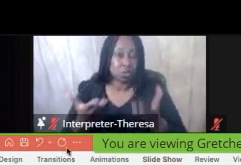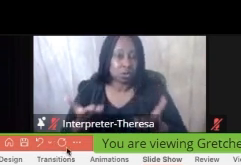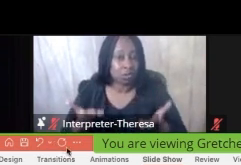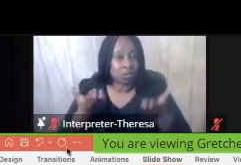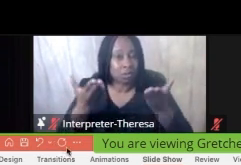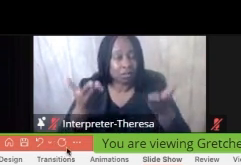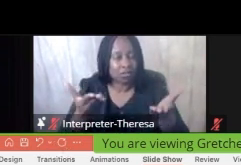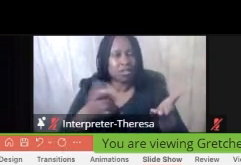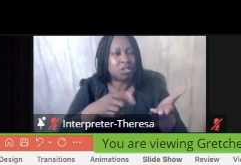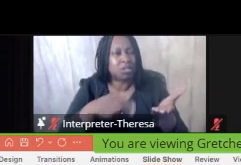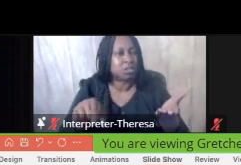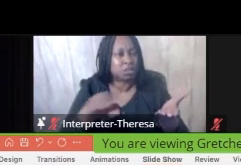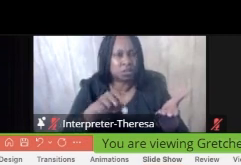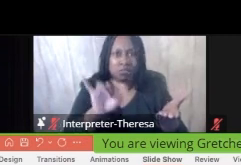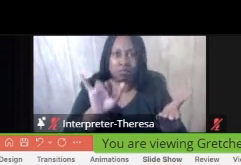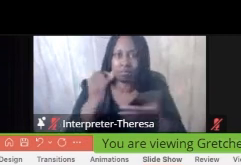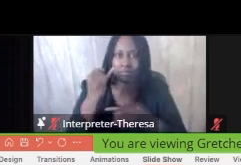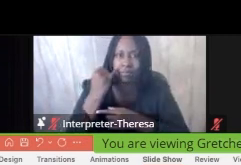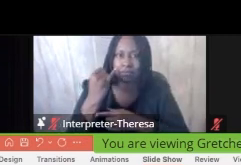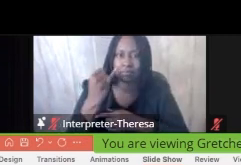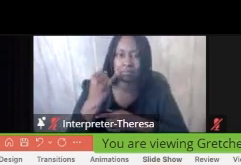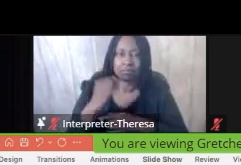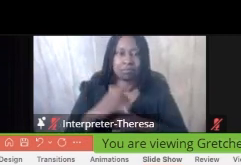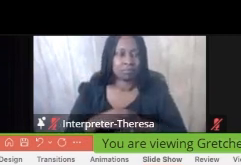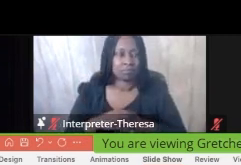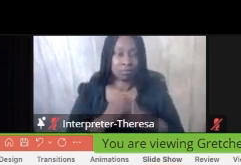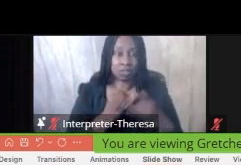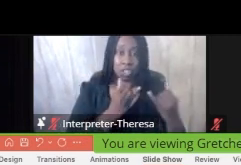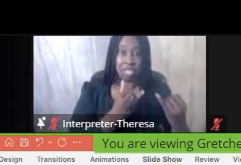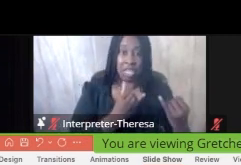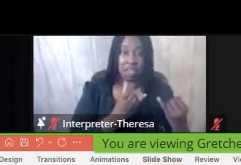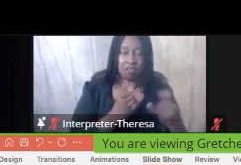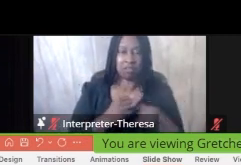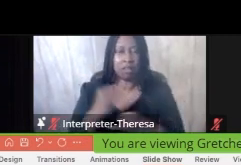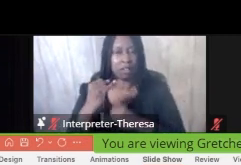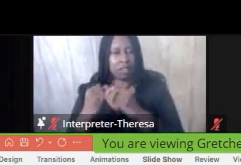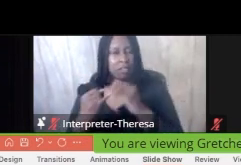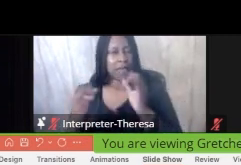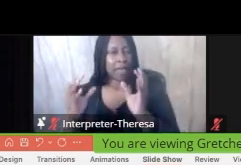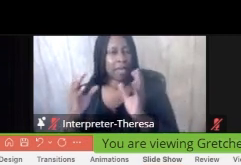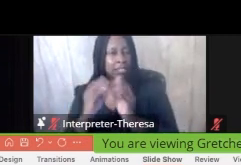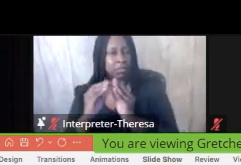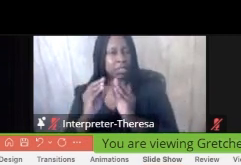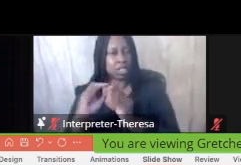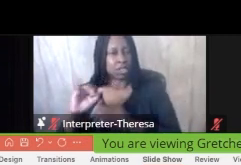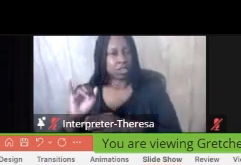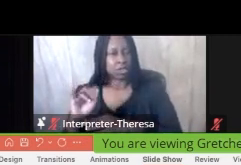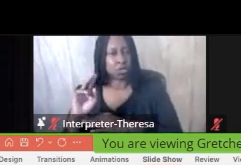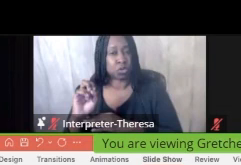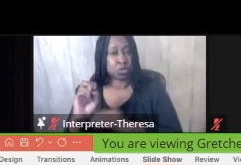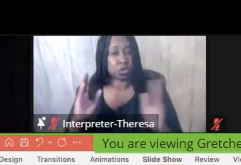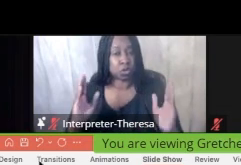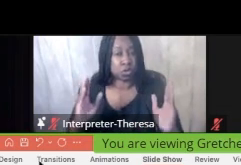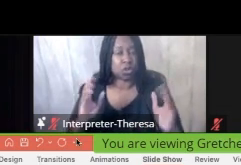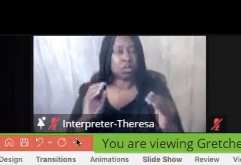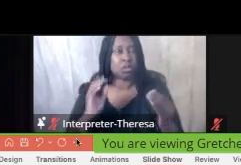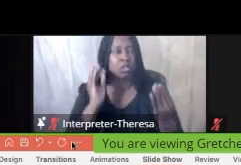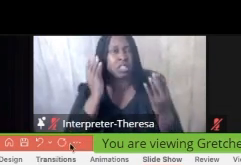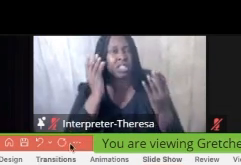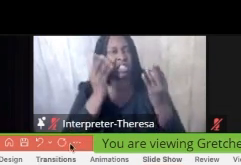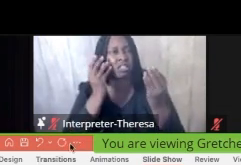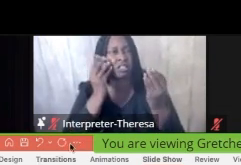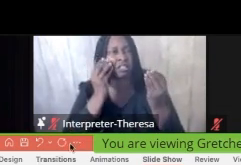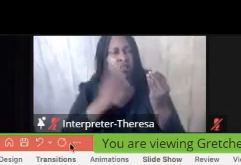that in this week between now and our last meeting of June, you start thinking about, well, what is the storyline for my